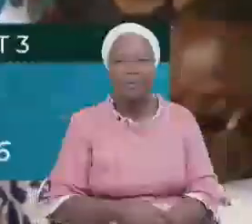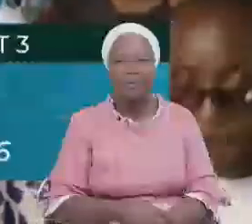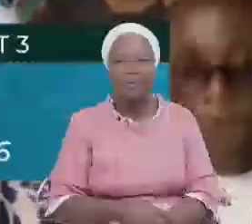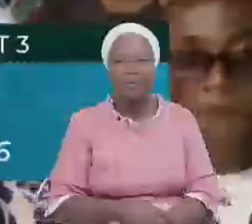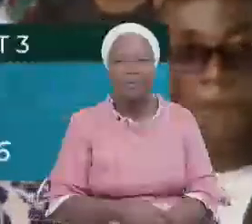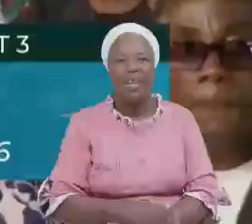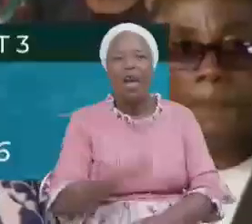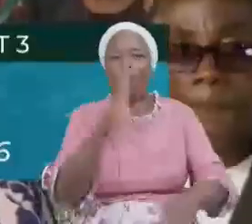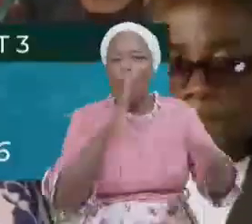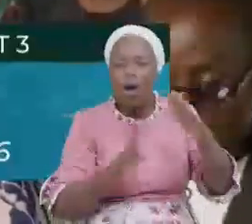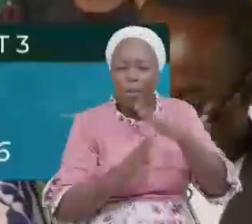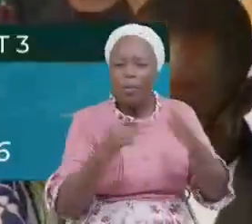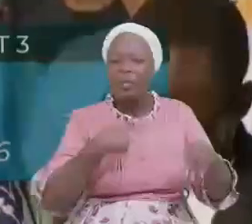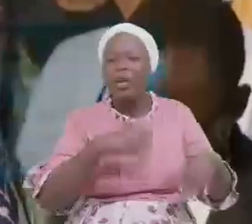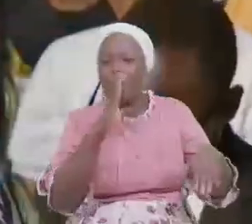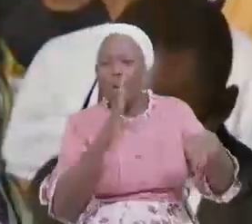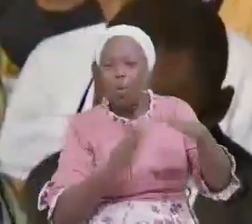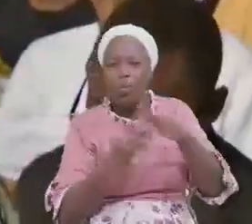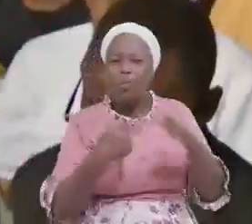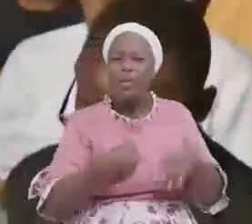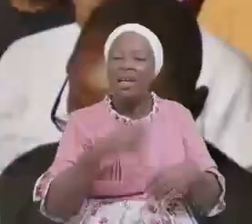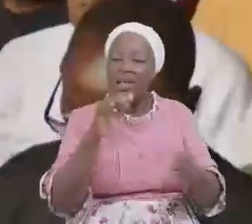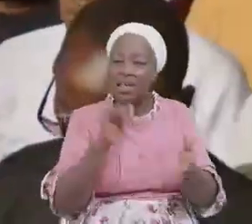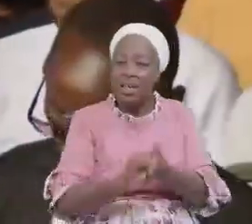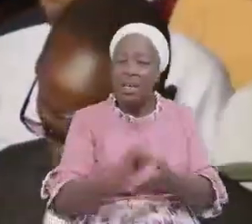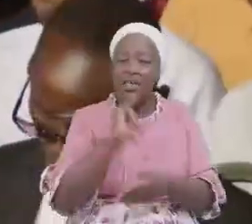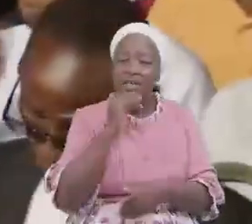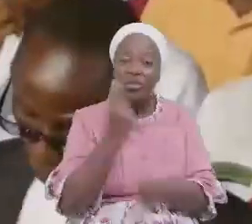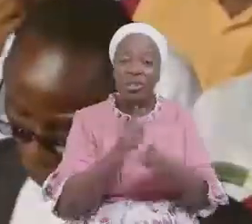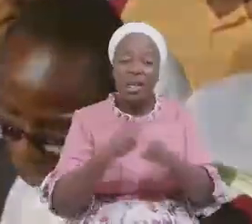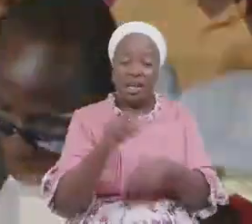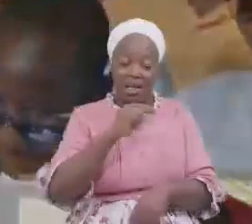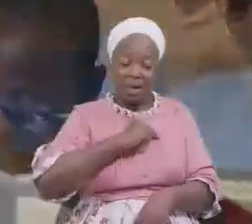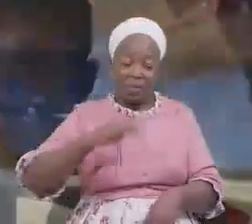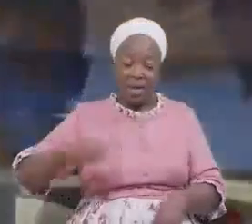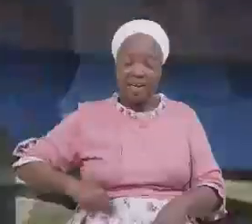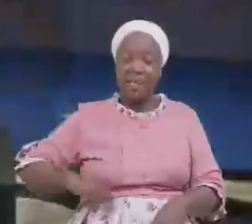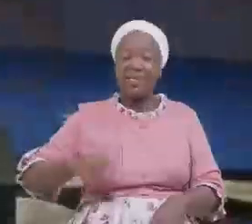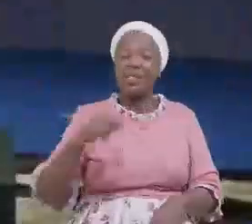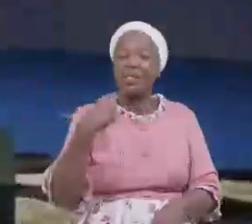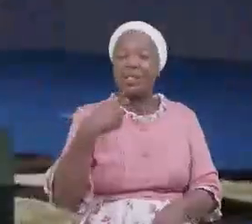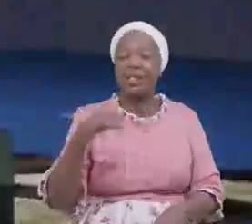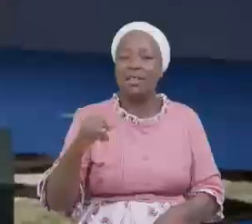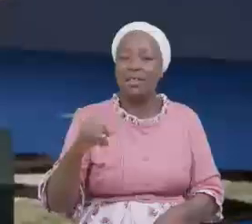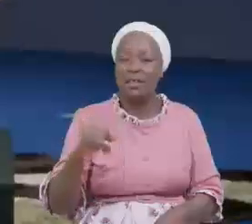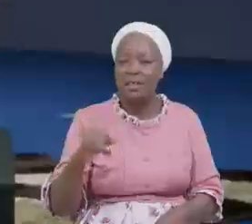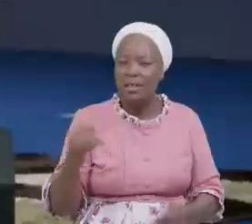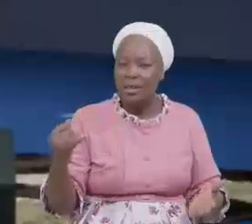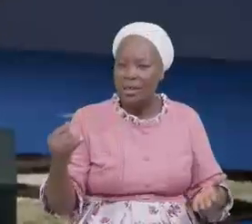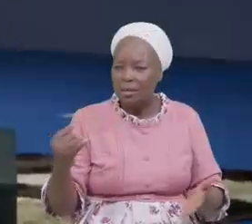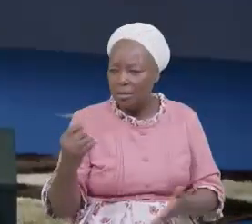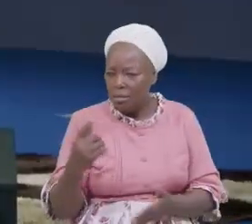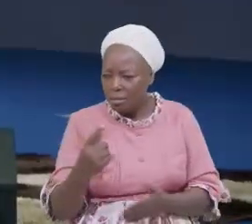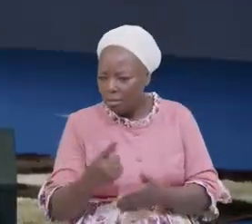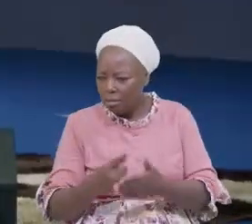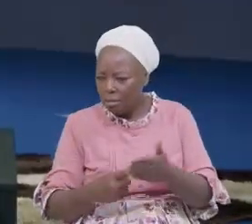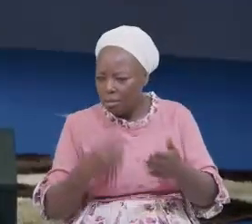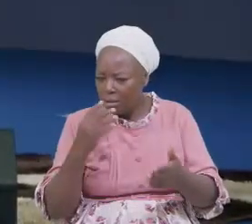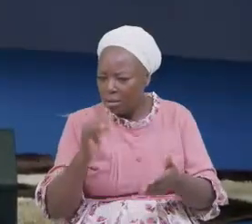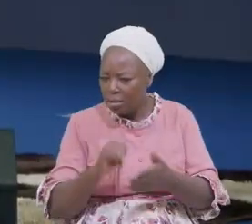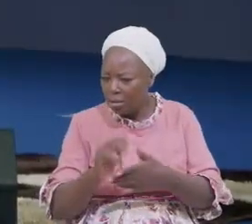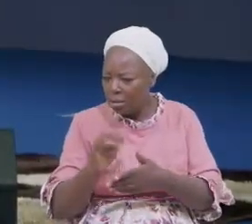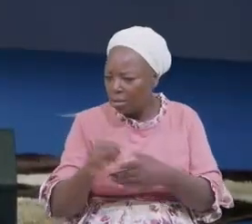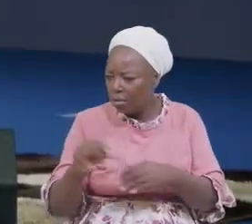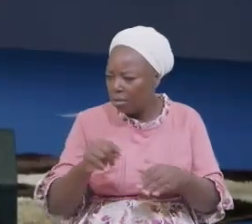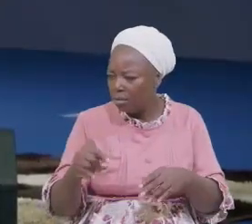Humble me, humble me. That's like Nebuchadnezzar saying, what I said I will do, I will do. I don't accept